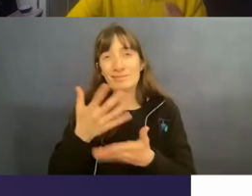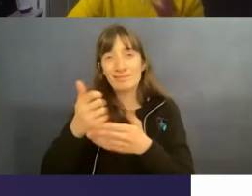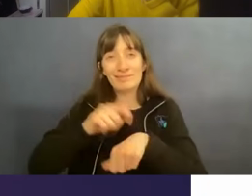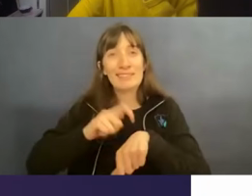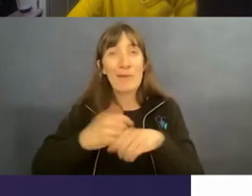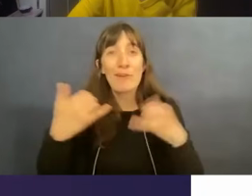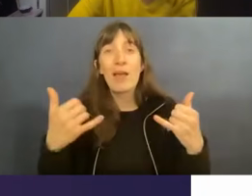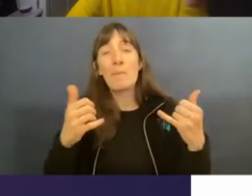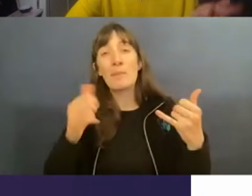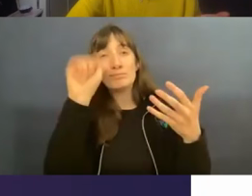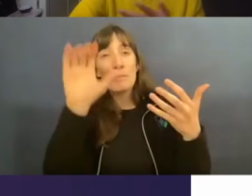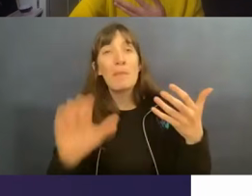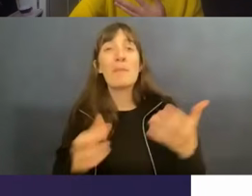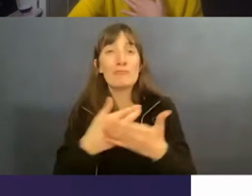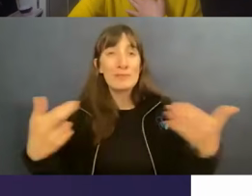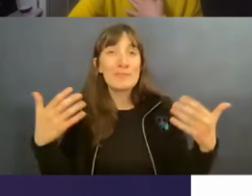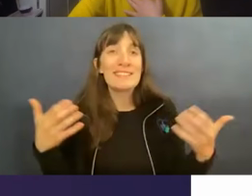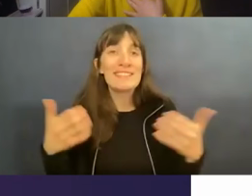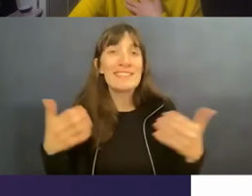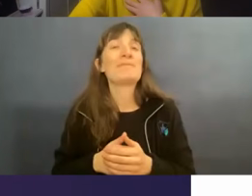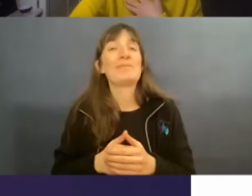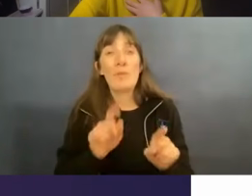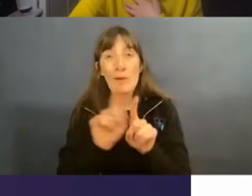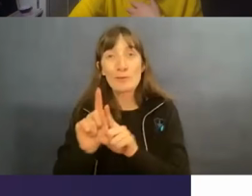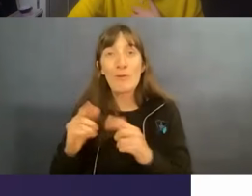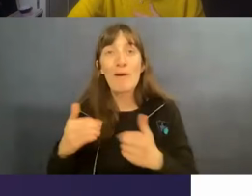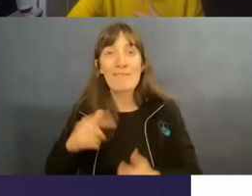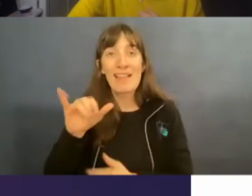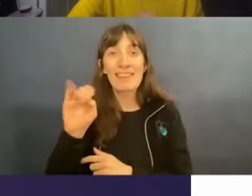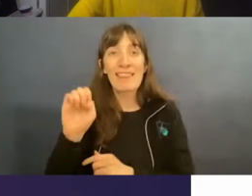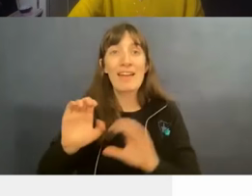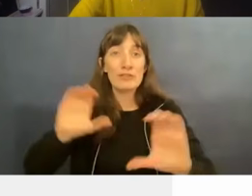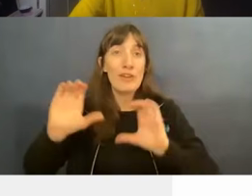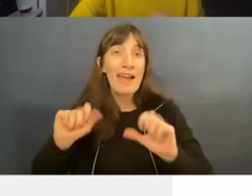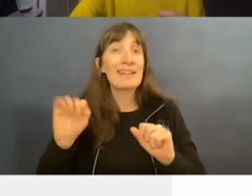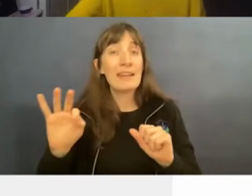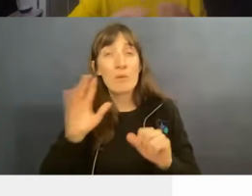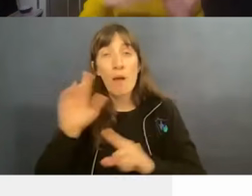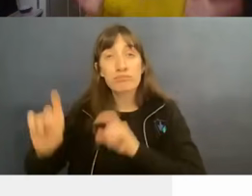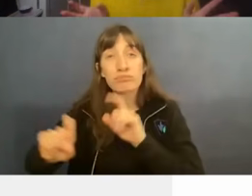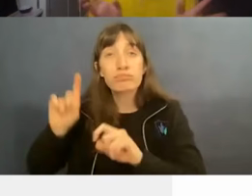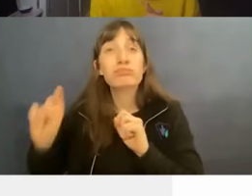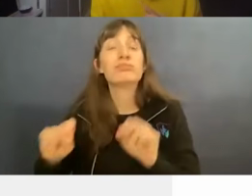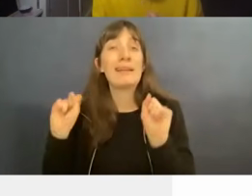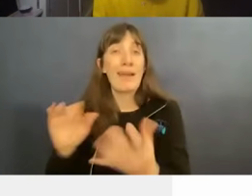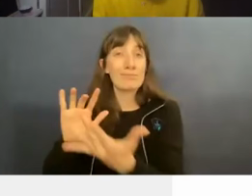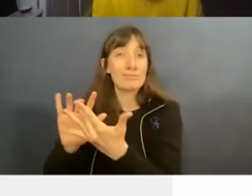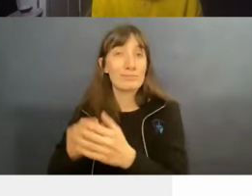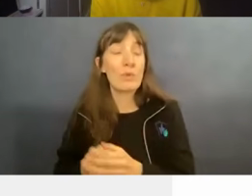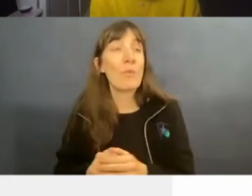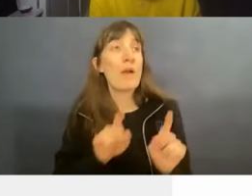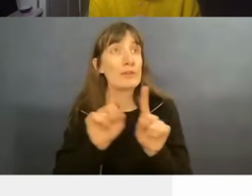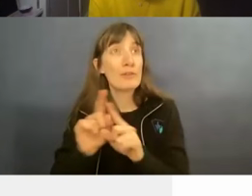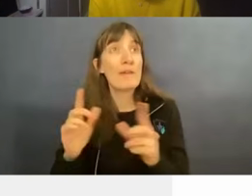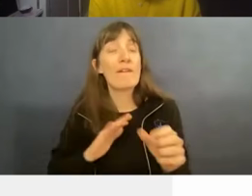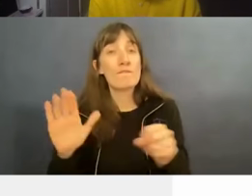coming. We do have our live chat if you have any questions that you want to ask. We also have an entire playlist